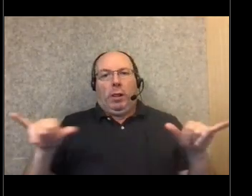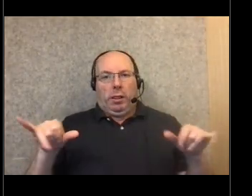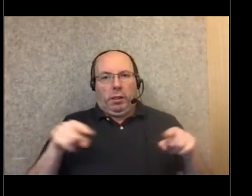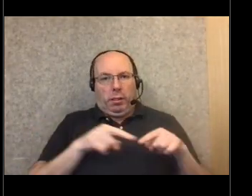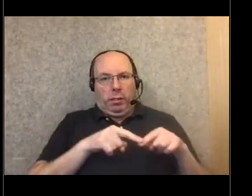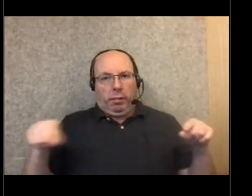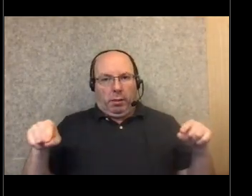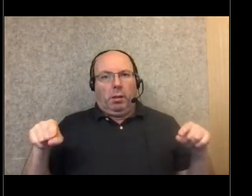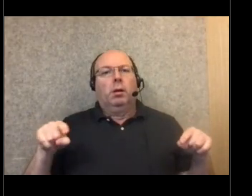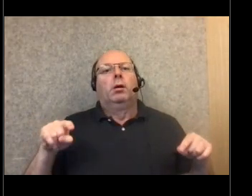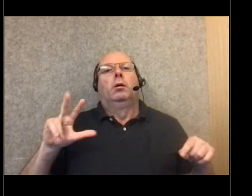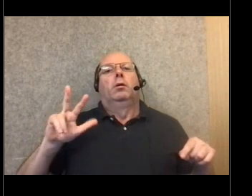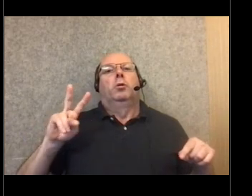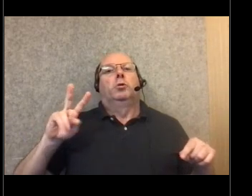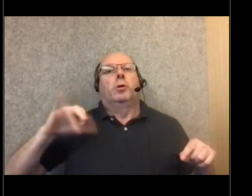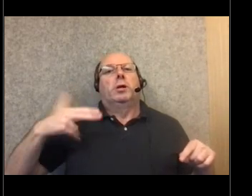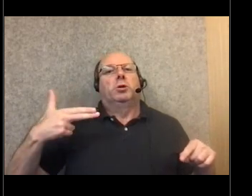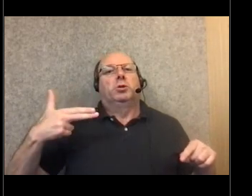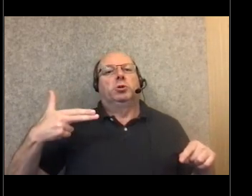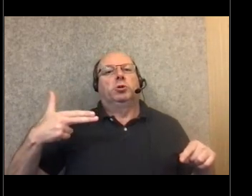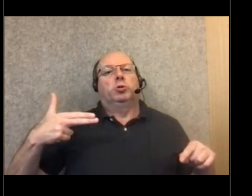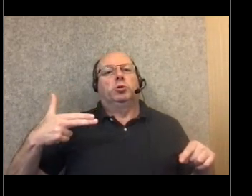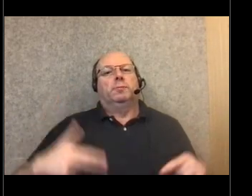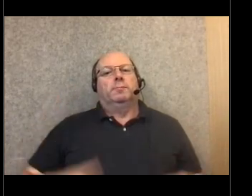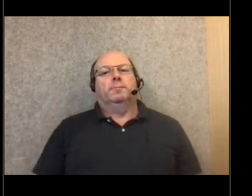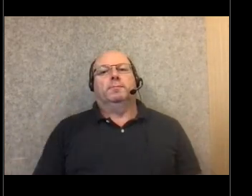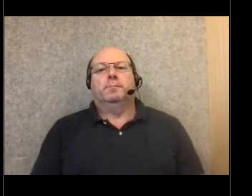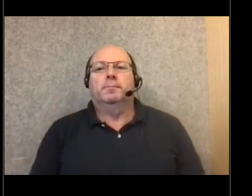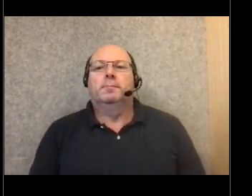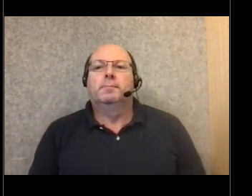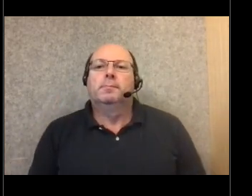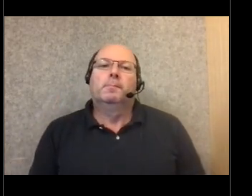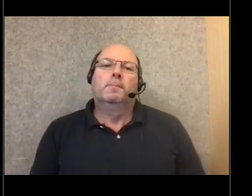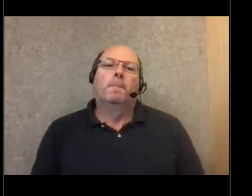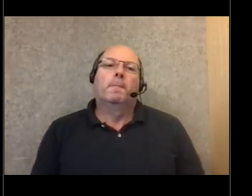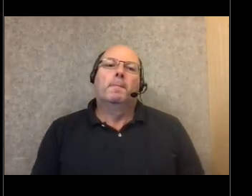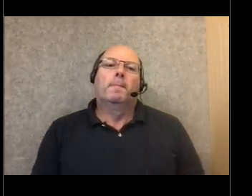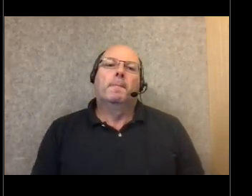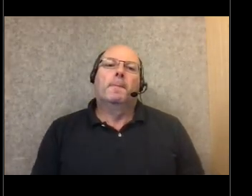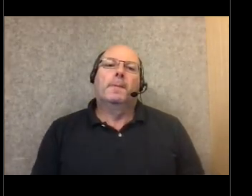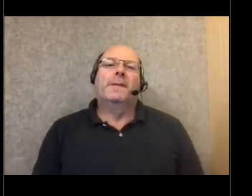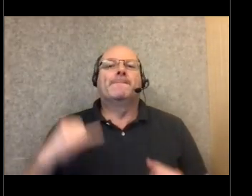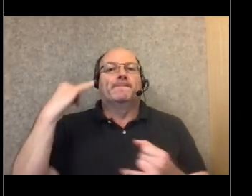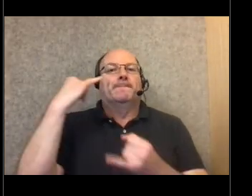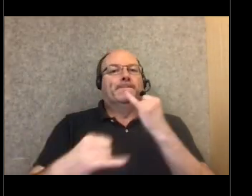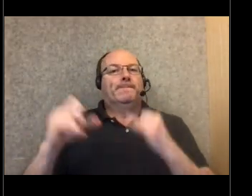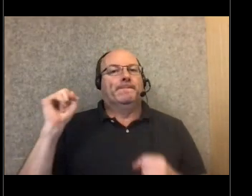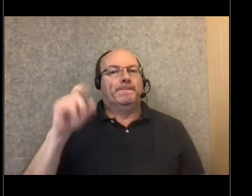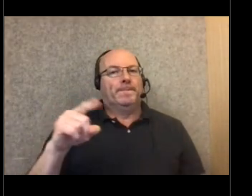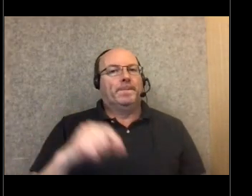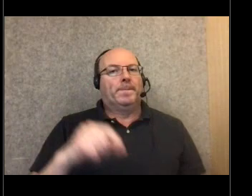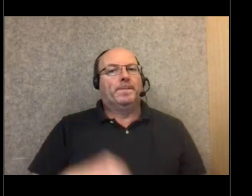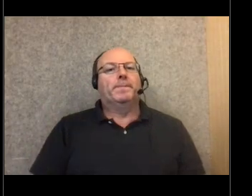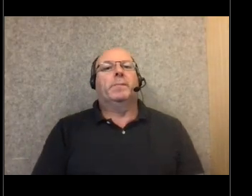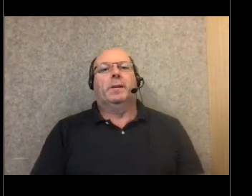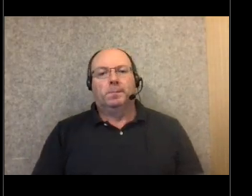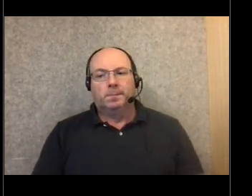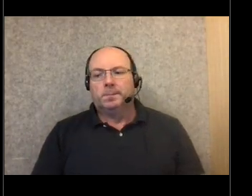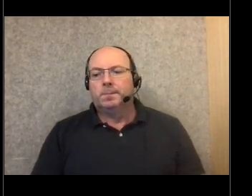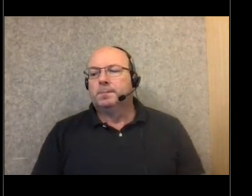32 inches, 32 being the correct answer. And lastly, knowledge